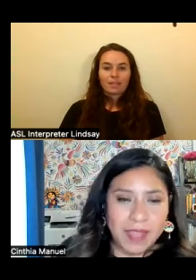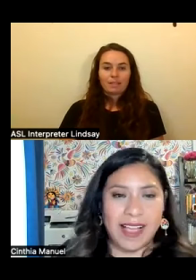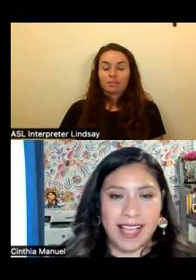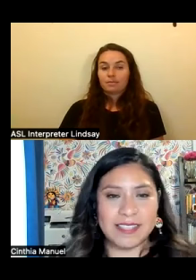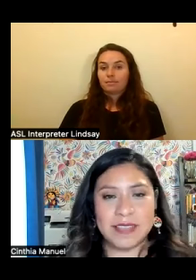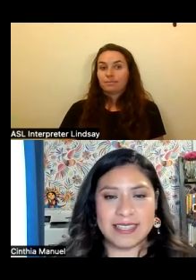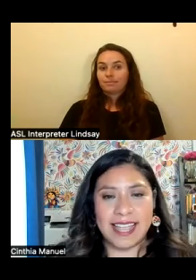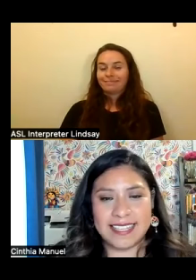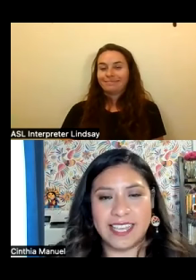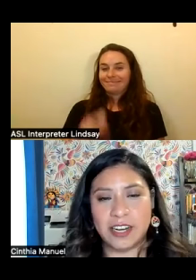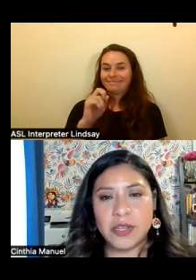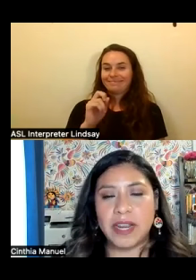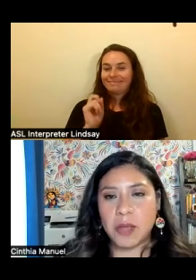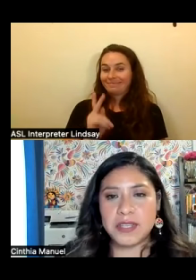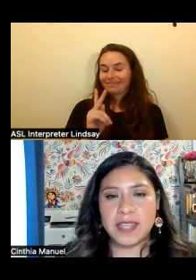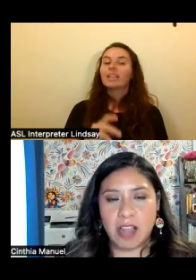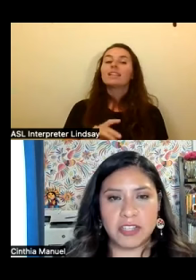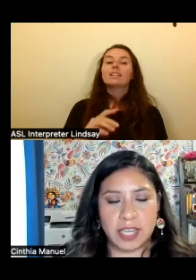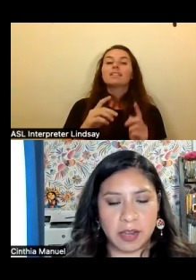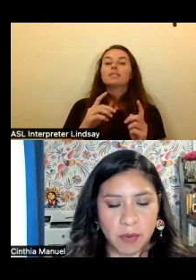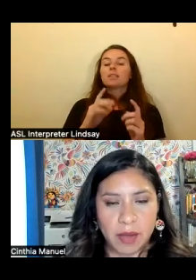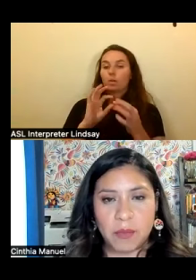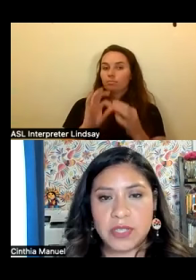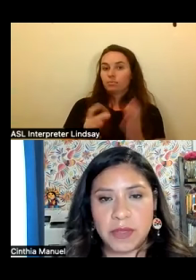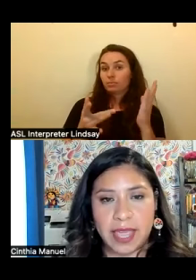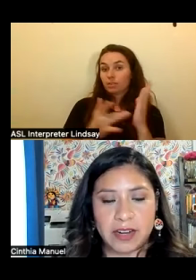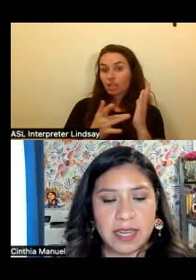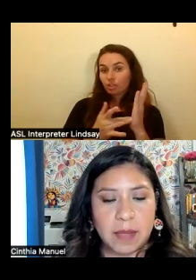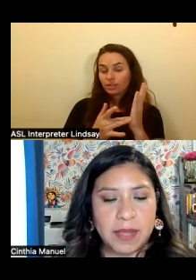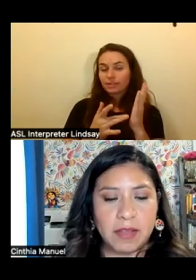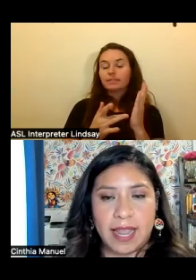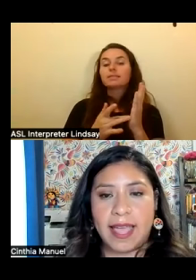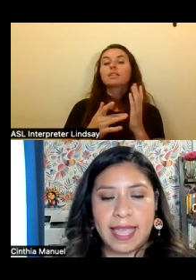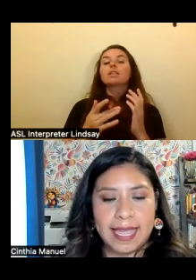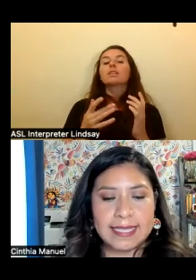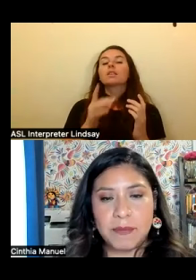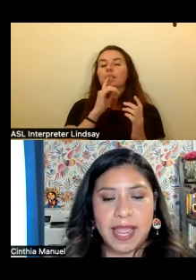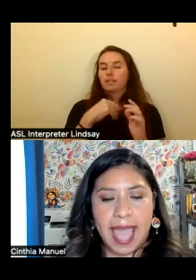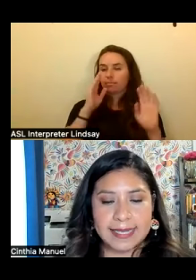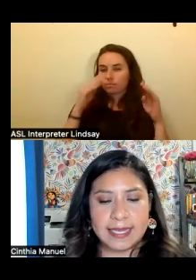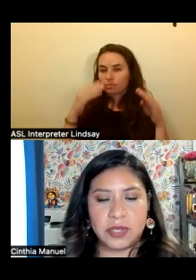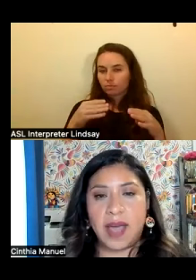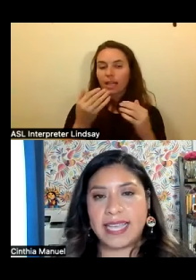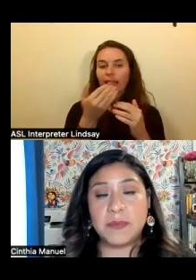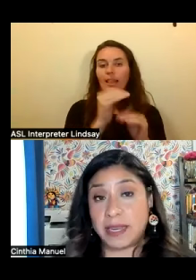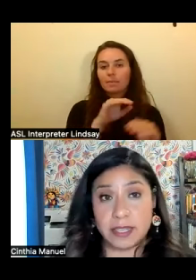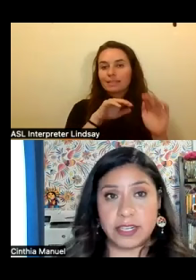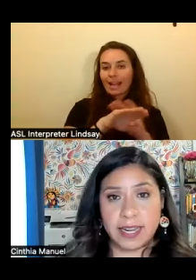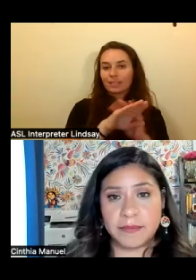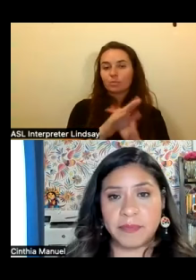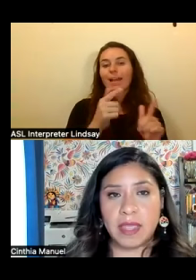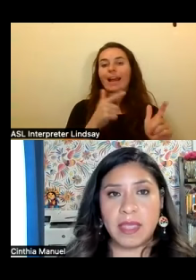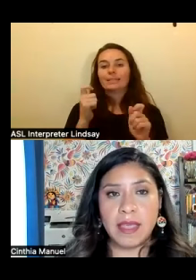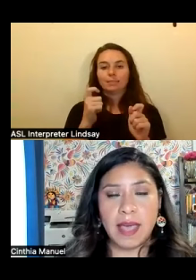Well, as this slide gets here, so when it comes to technology, right, some of the areas that I'm gonna be looking at is limited access to high-speed